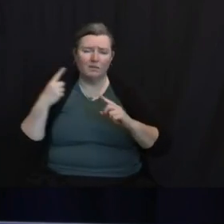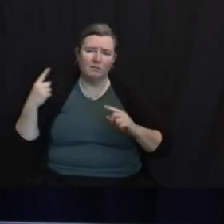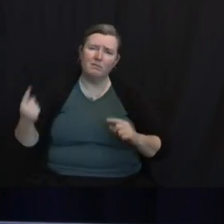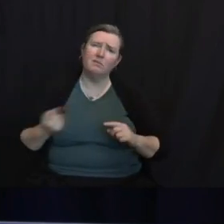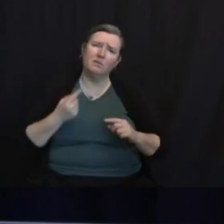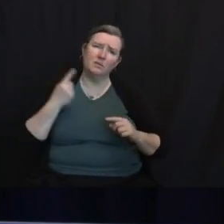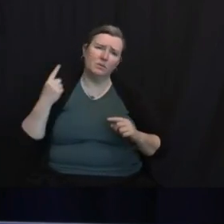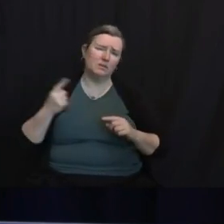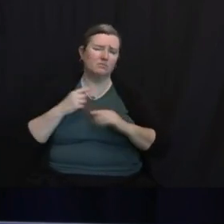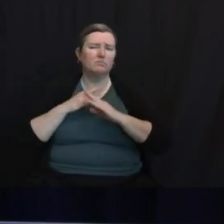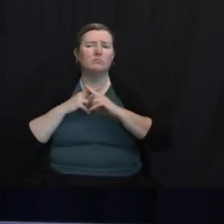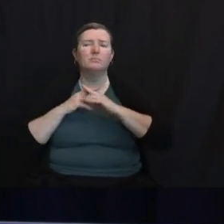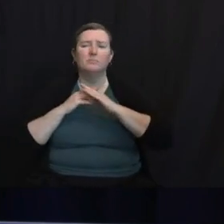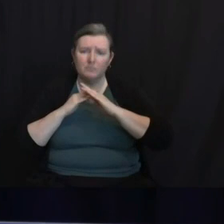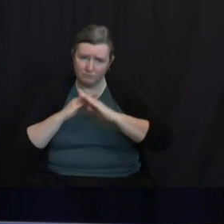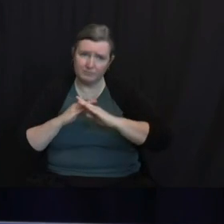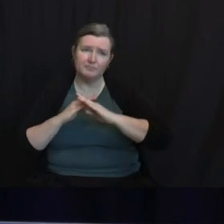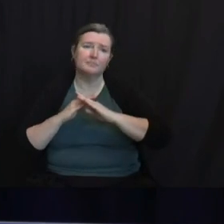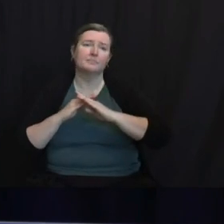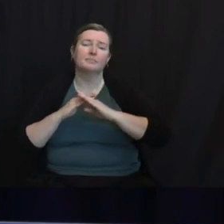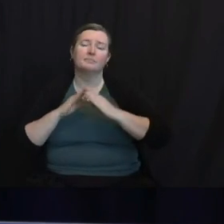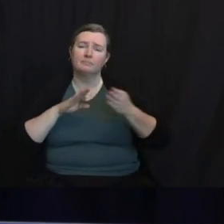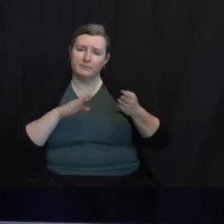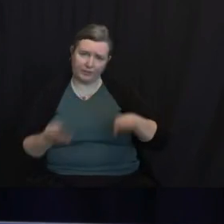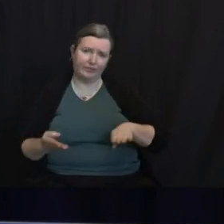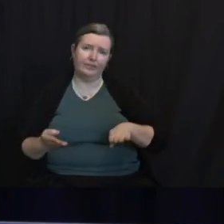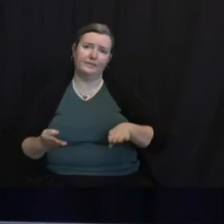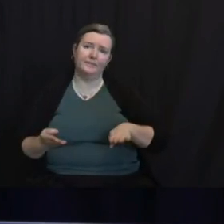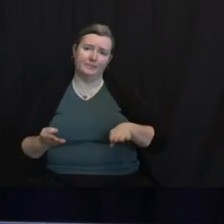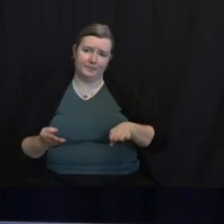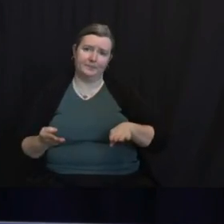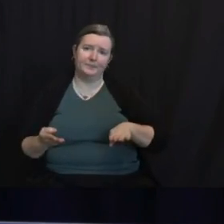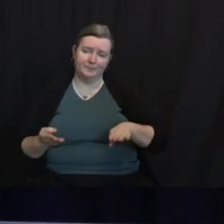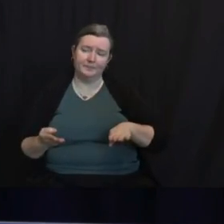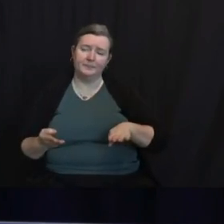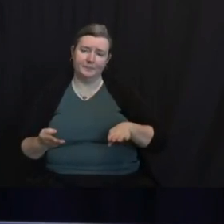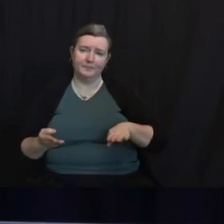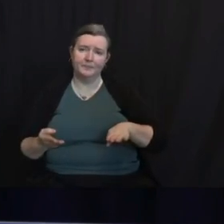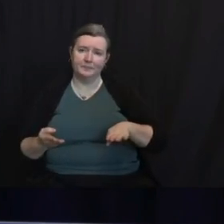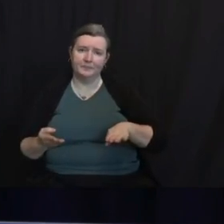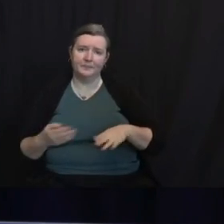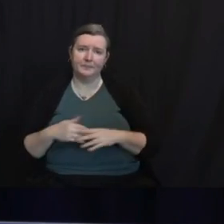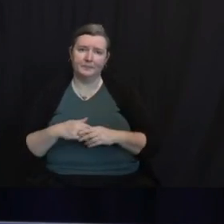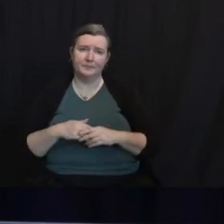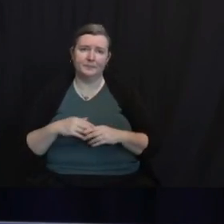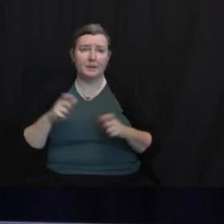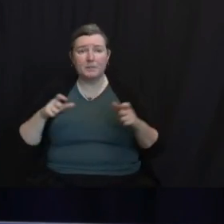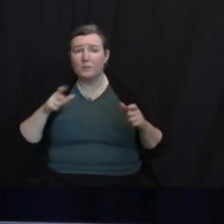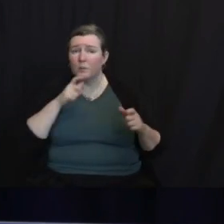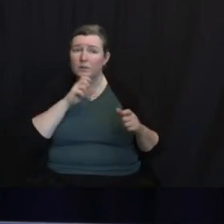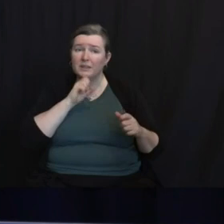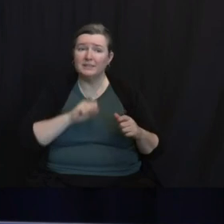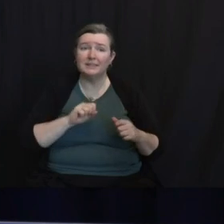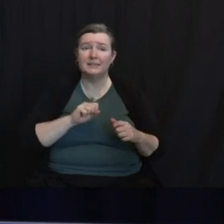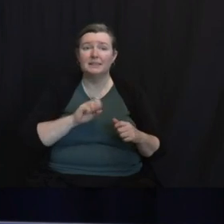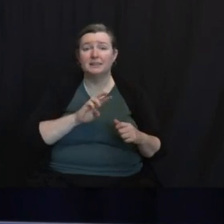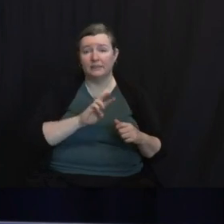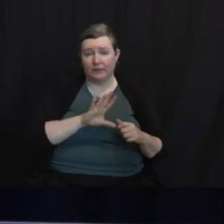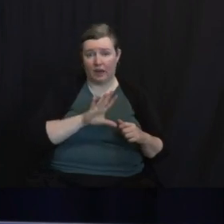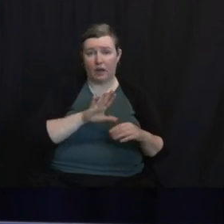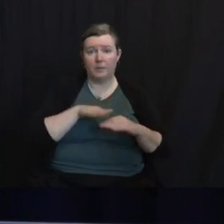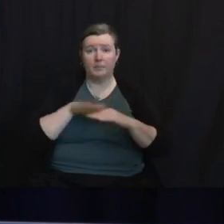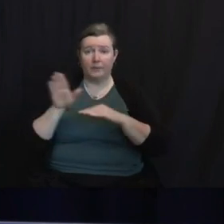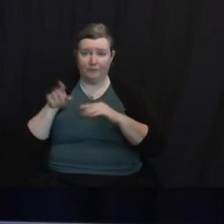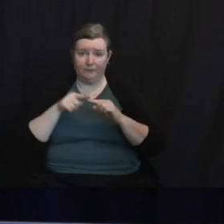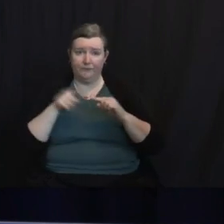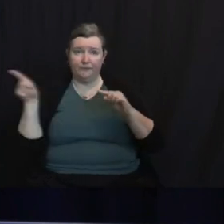prevent morbidity and mortality. And those individuals that are 65 and older account for 80% of